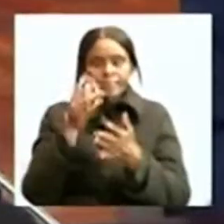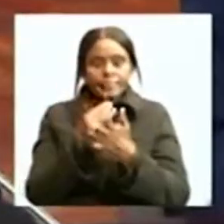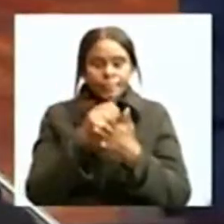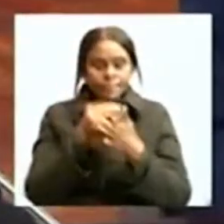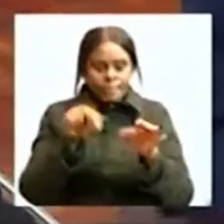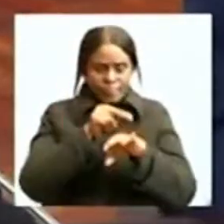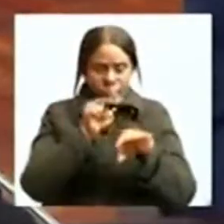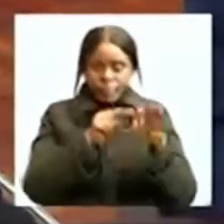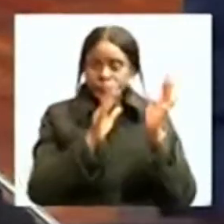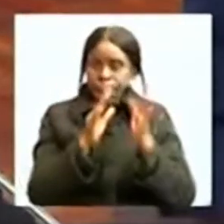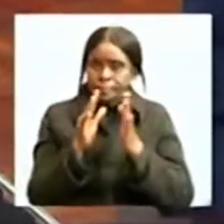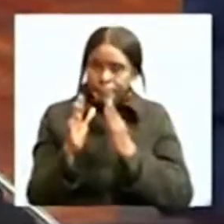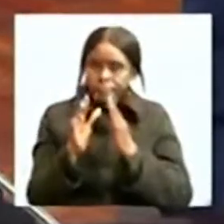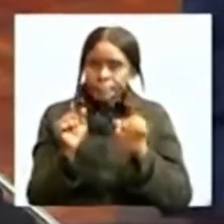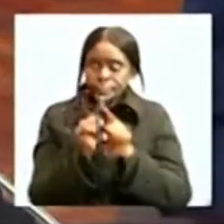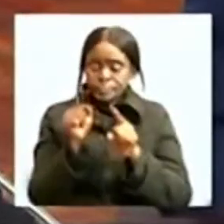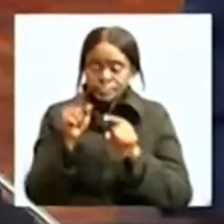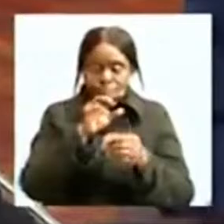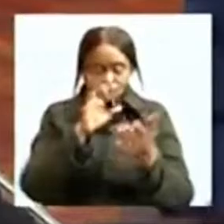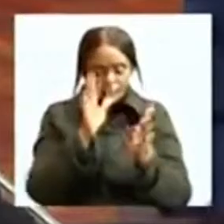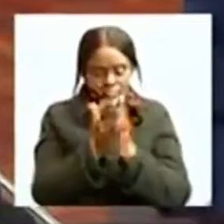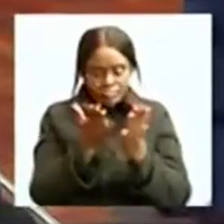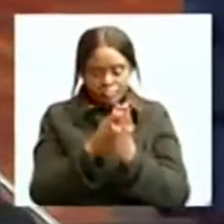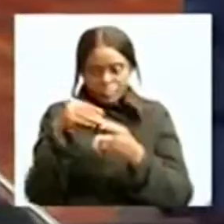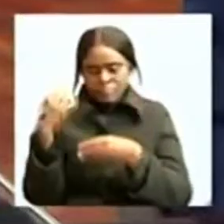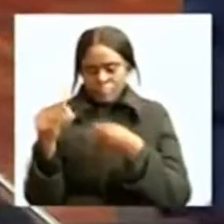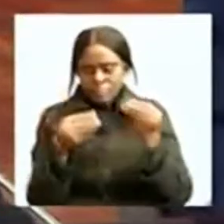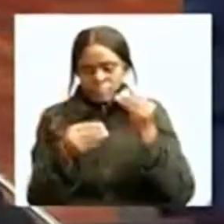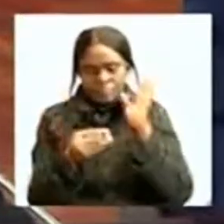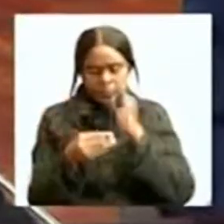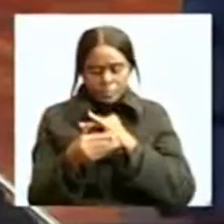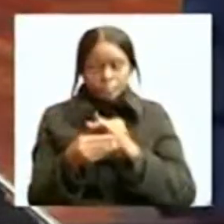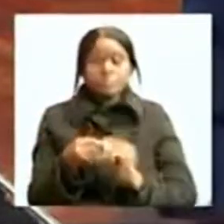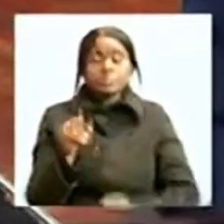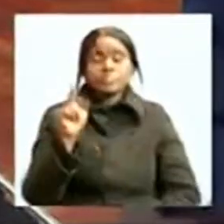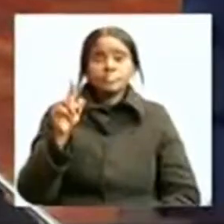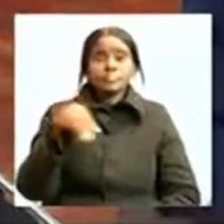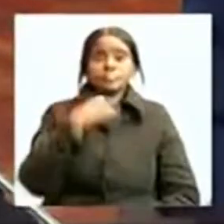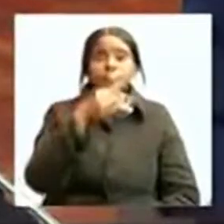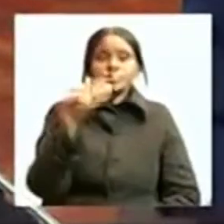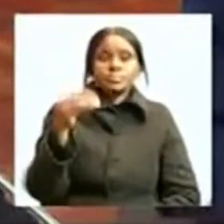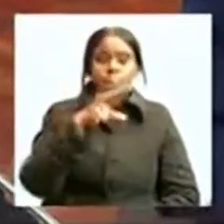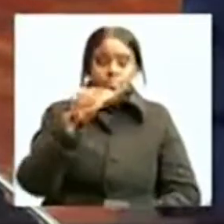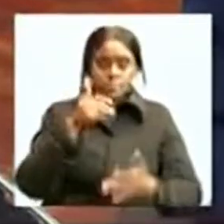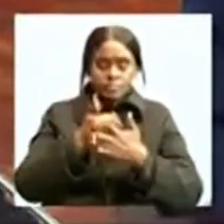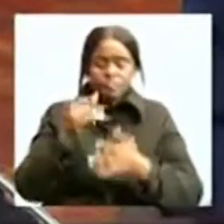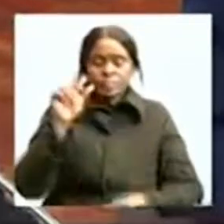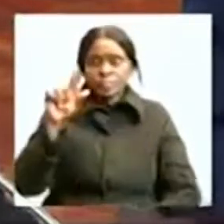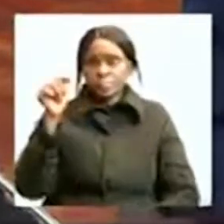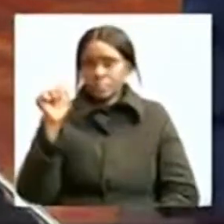and National Planning. The manual will be circulated and distributed to all local